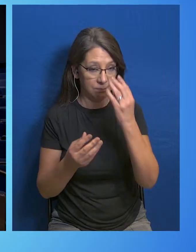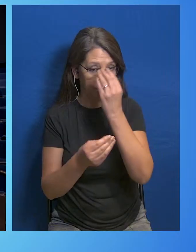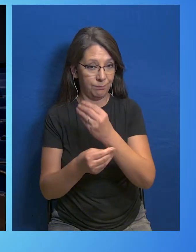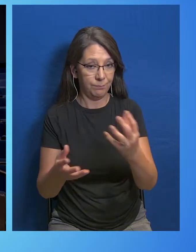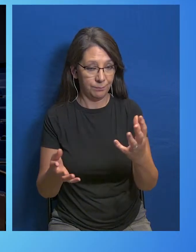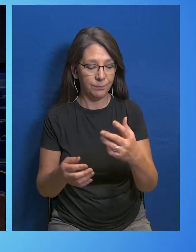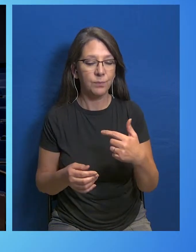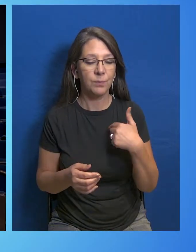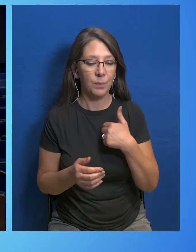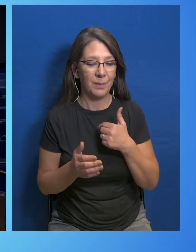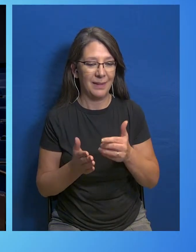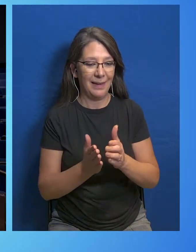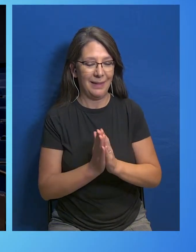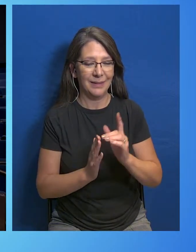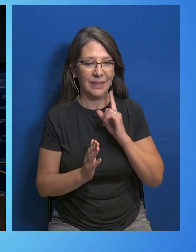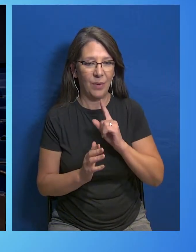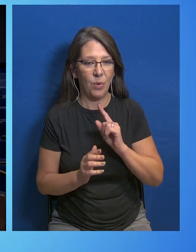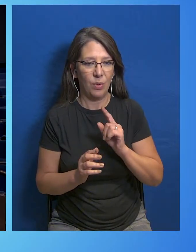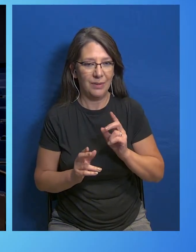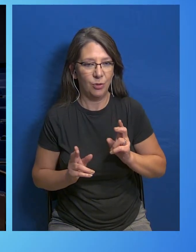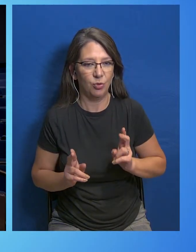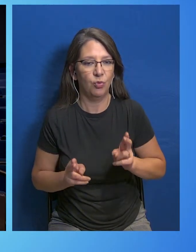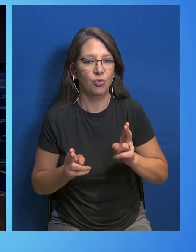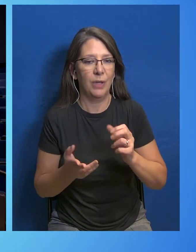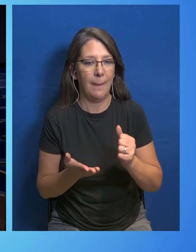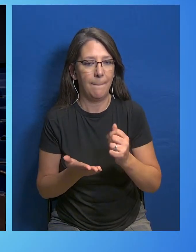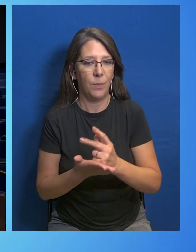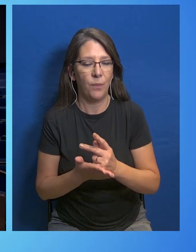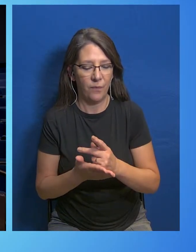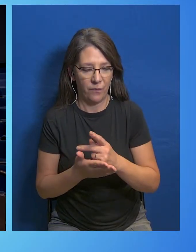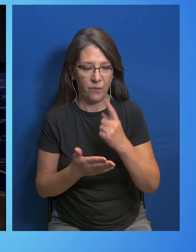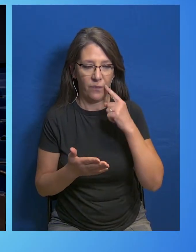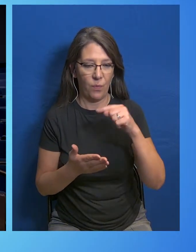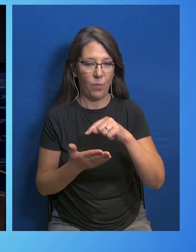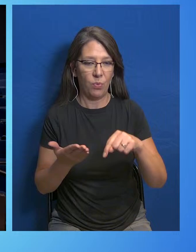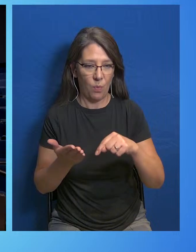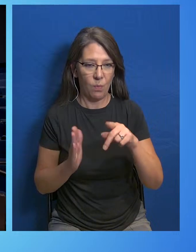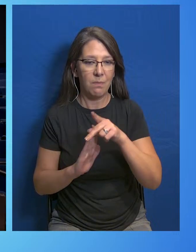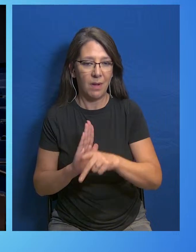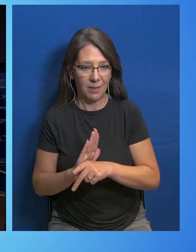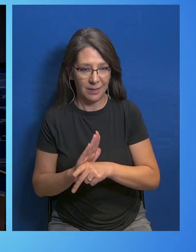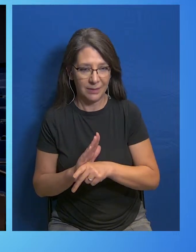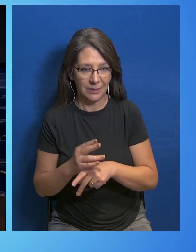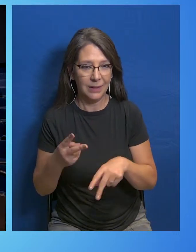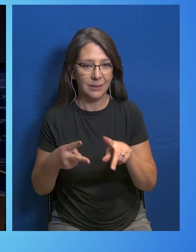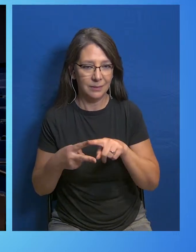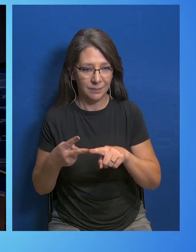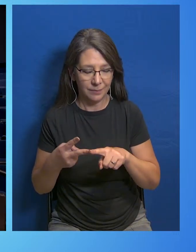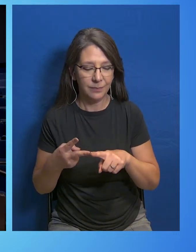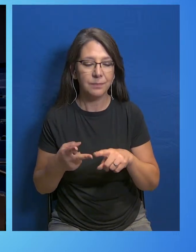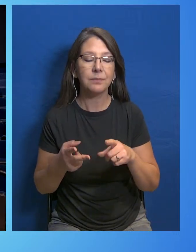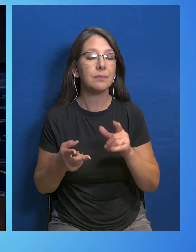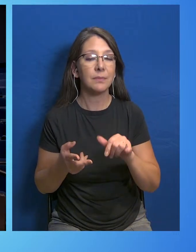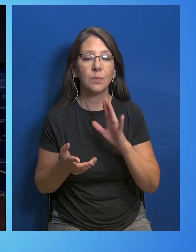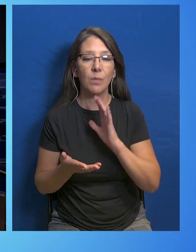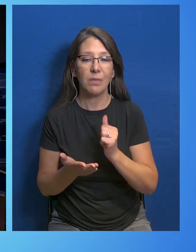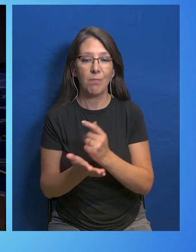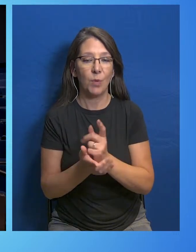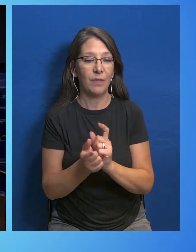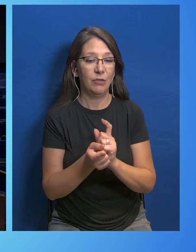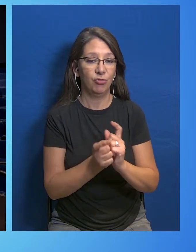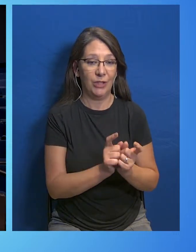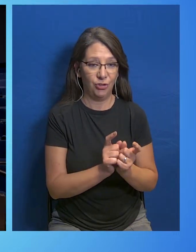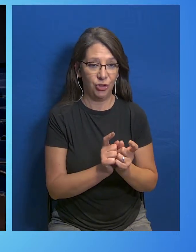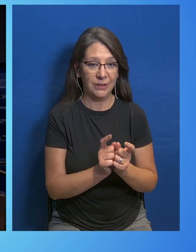are asking for urgent approval of these policies, which would basically approve these changes in